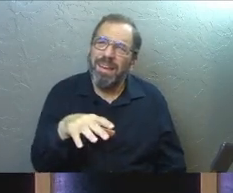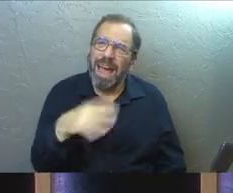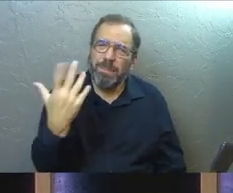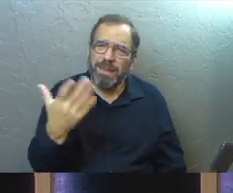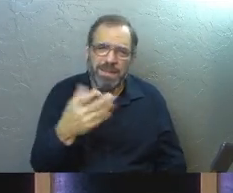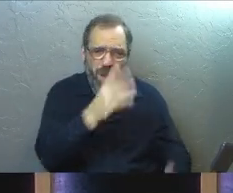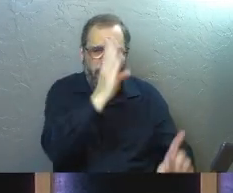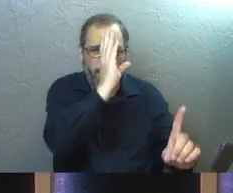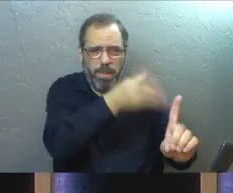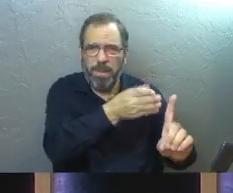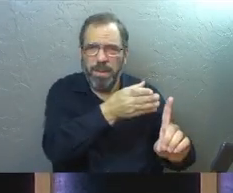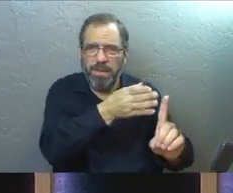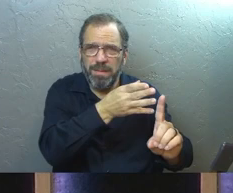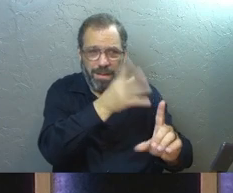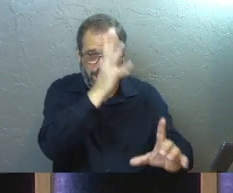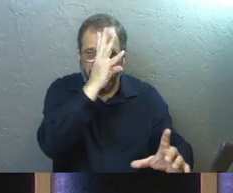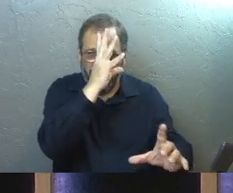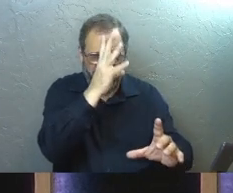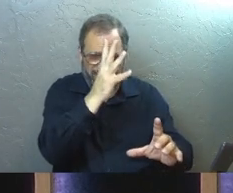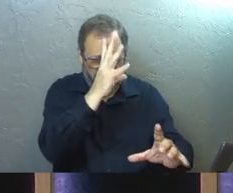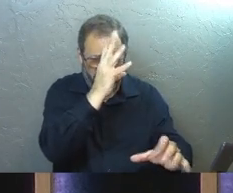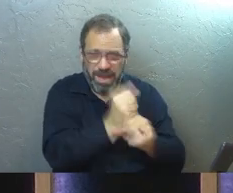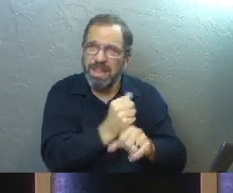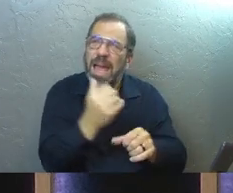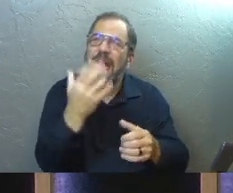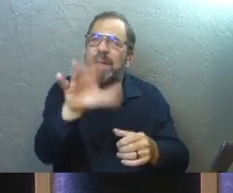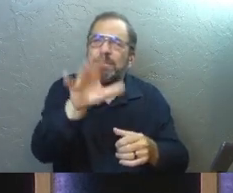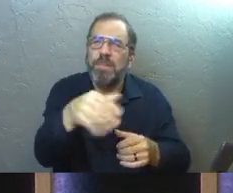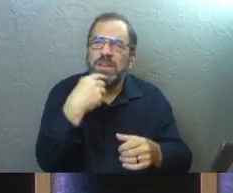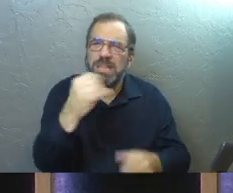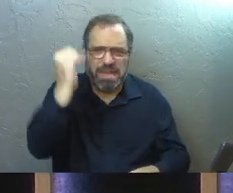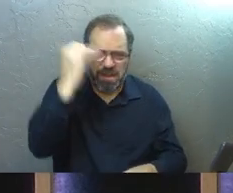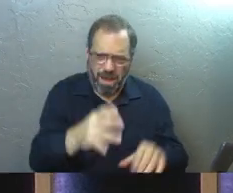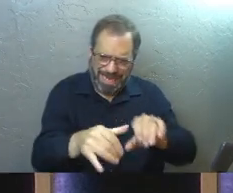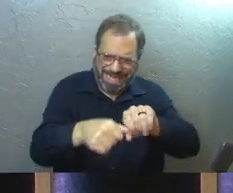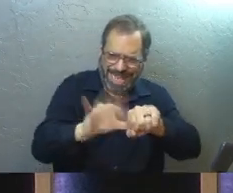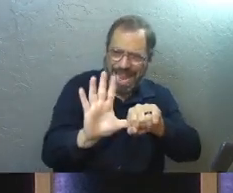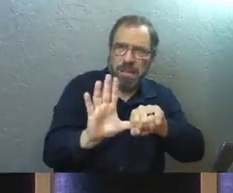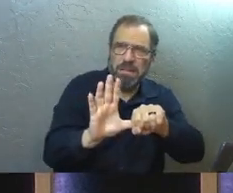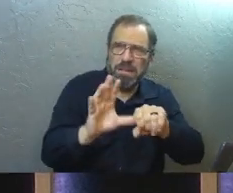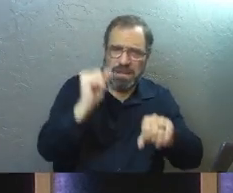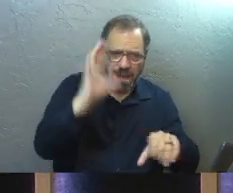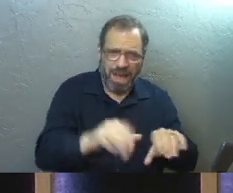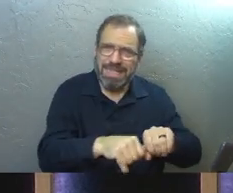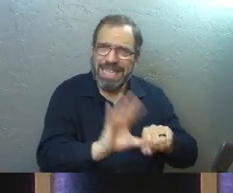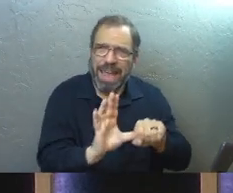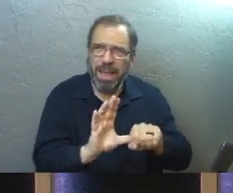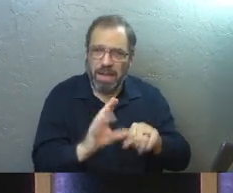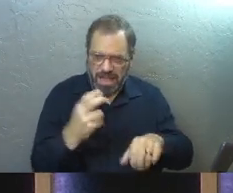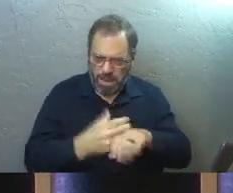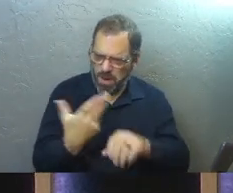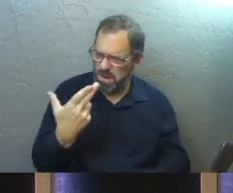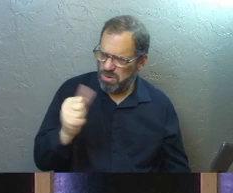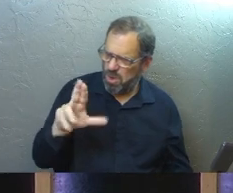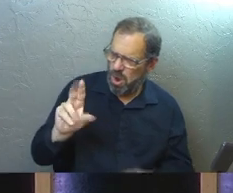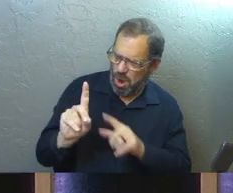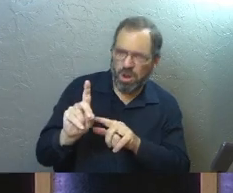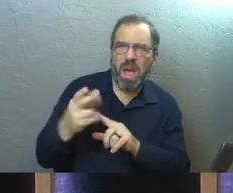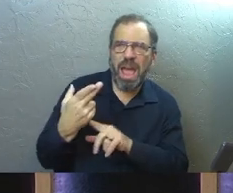to the issue here is faith. Is anything too hard for God? Are you saying God can't do this? That word hard